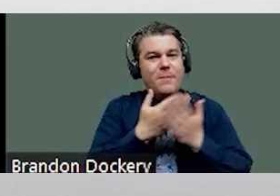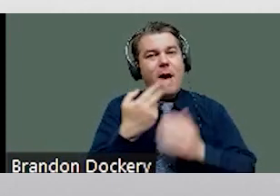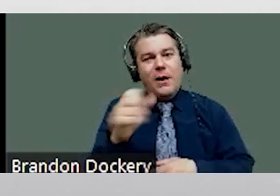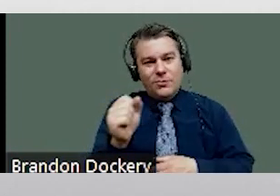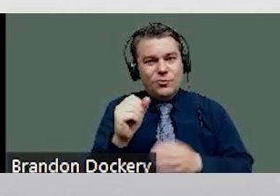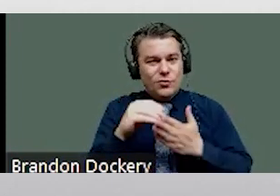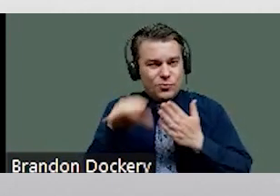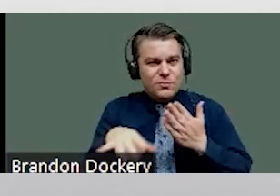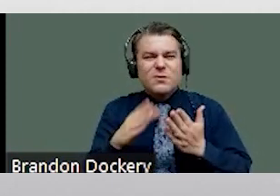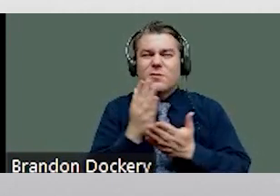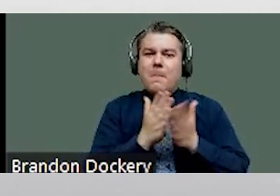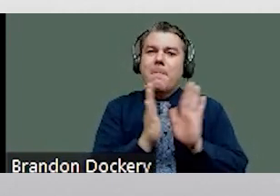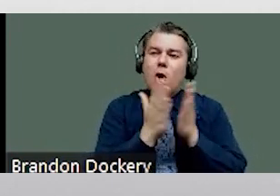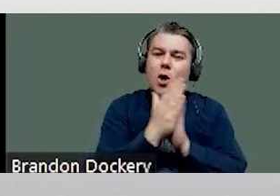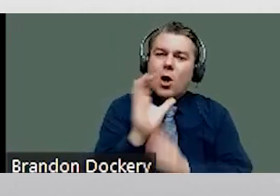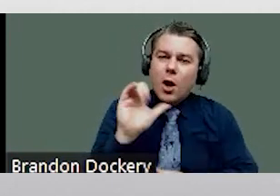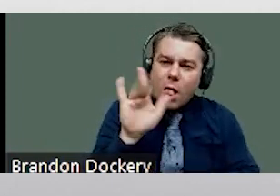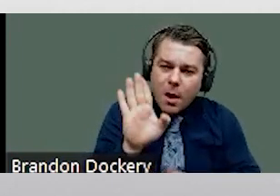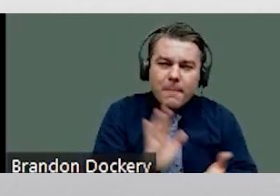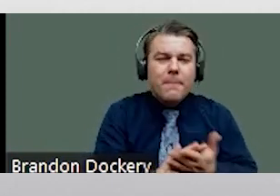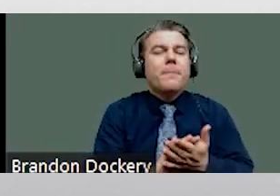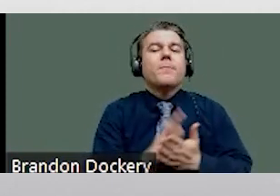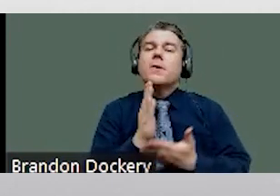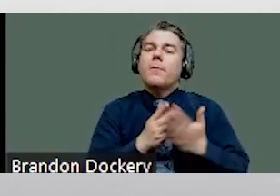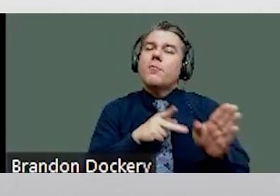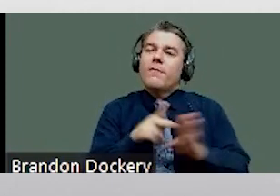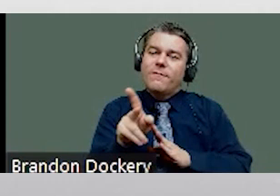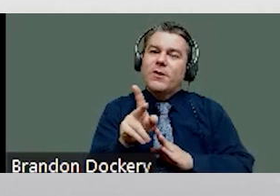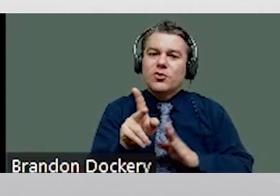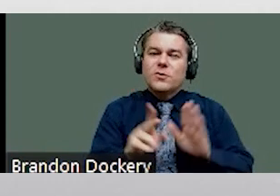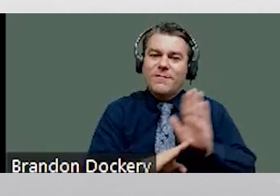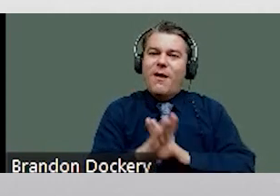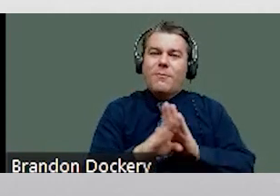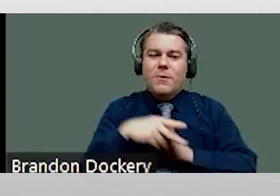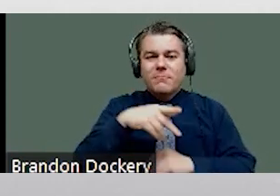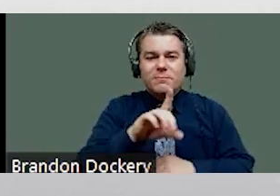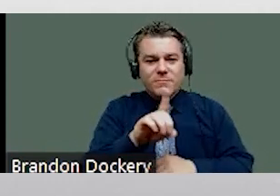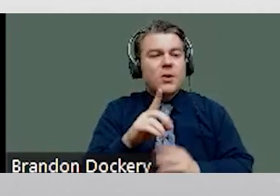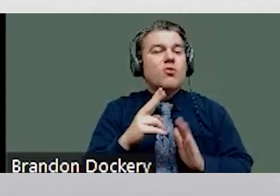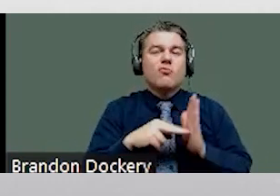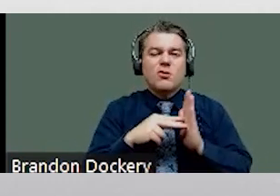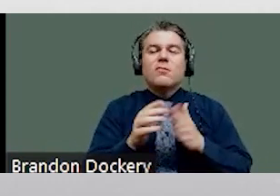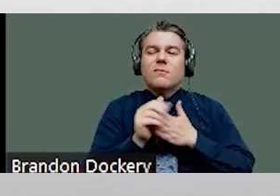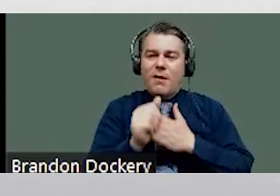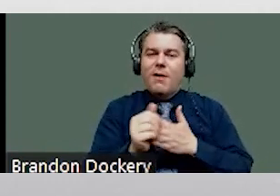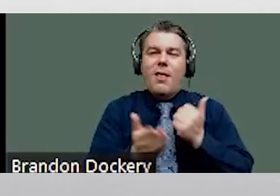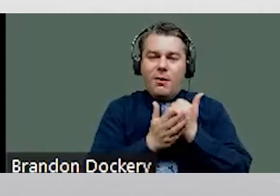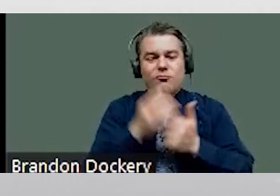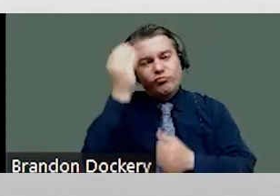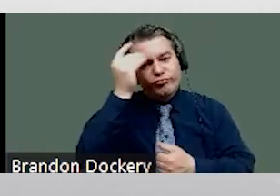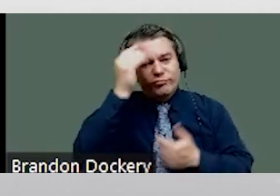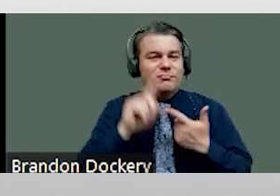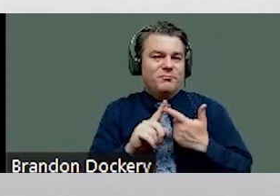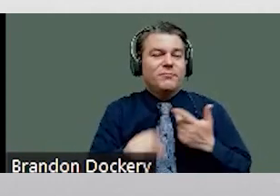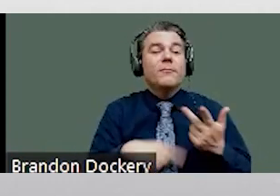school students, some book clubs, and some professional development as well. And that reader's guide just helps you reflect on the